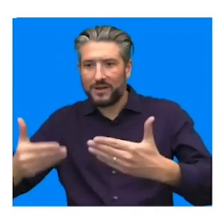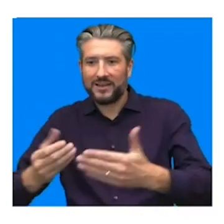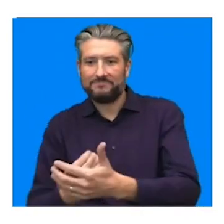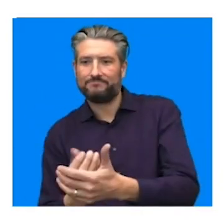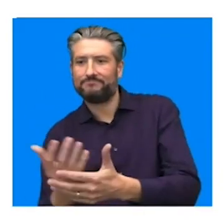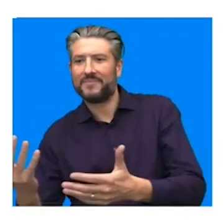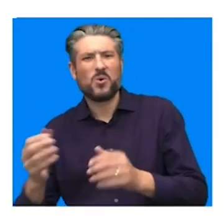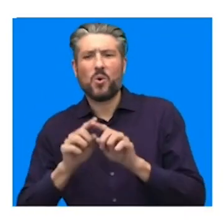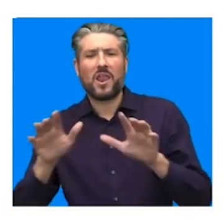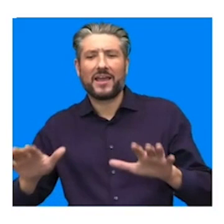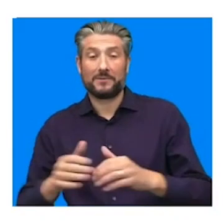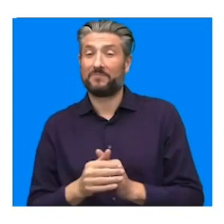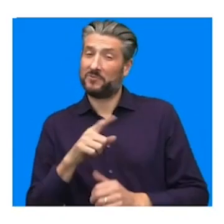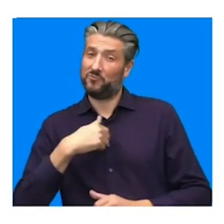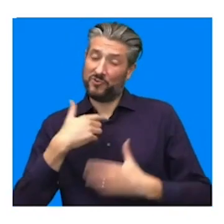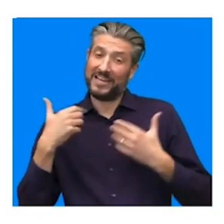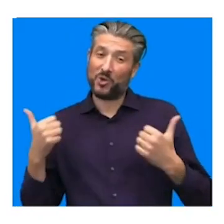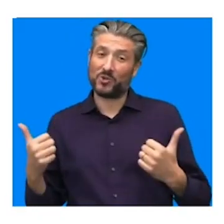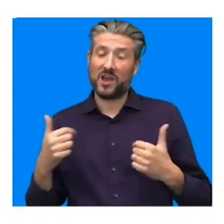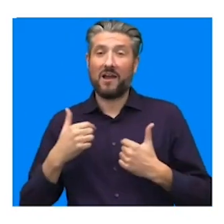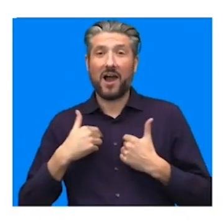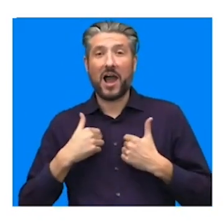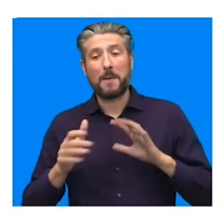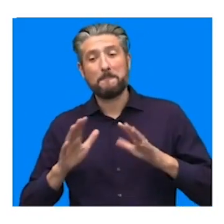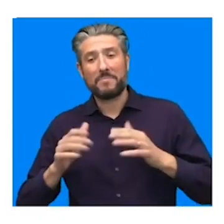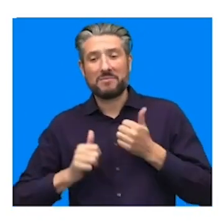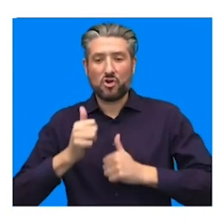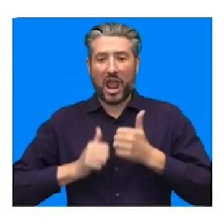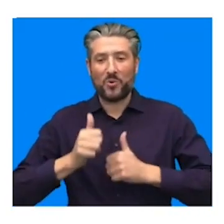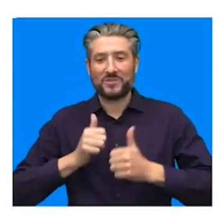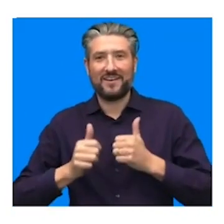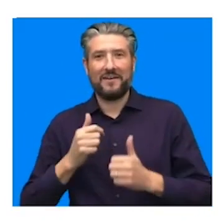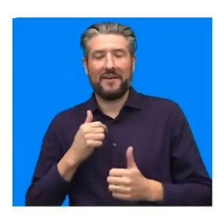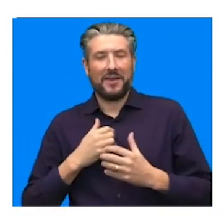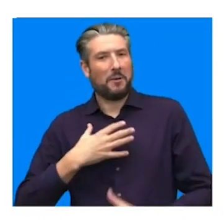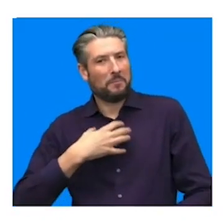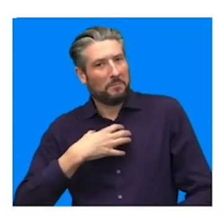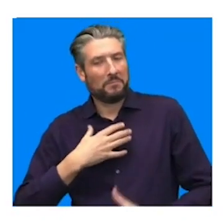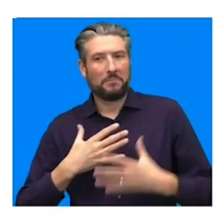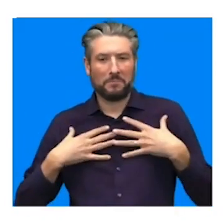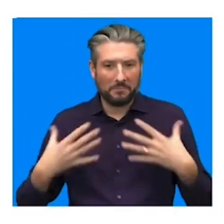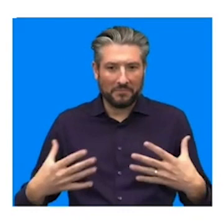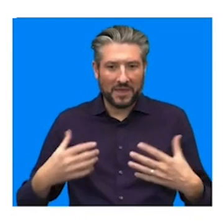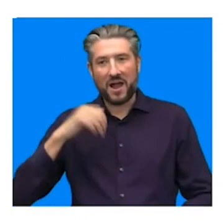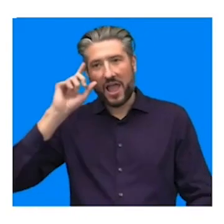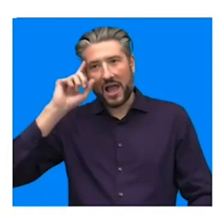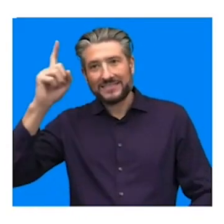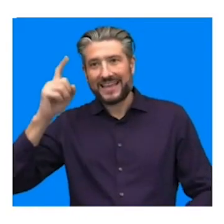really good, and I'm quite proud and surprised that my idea has gone so